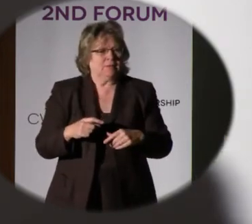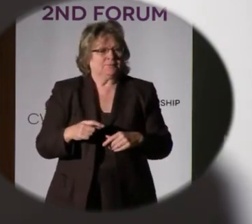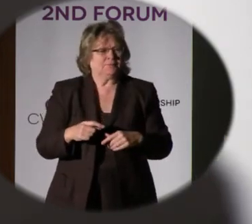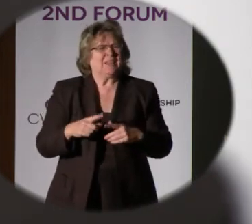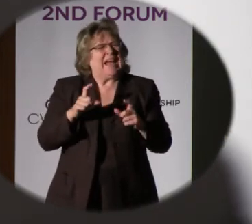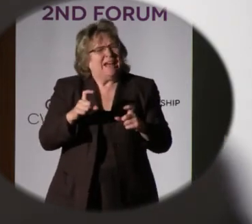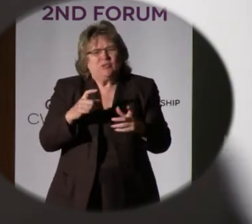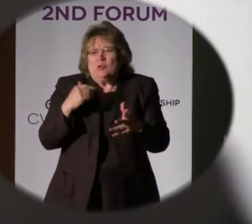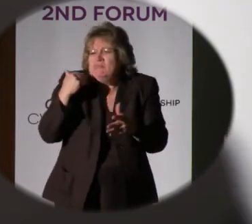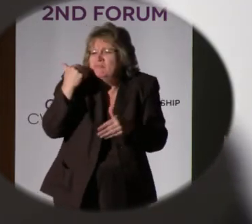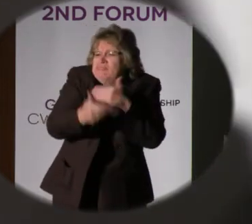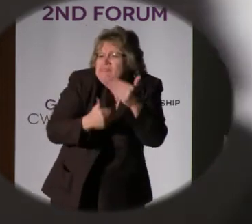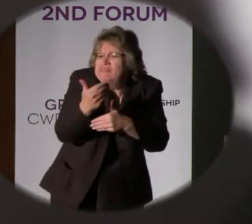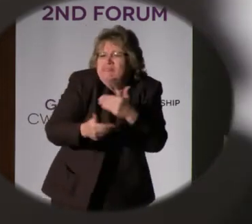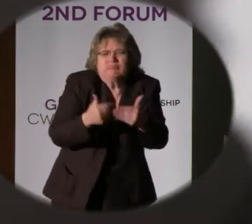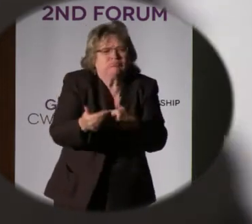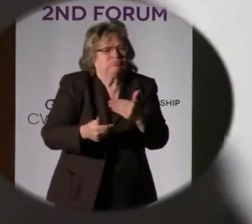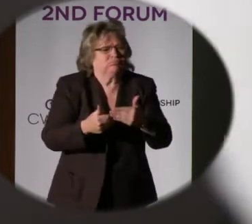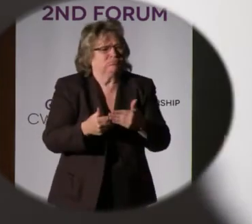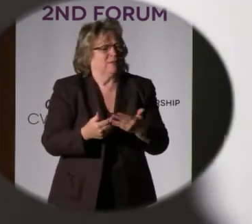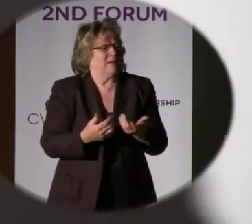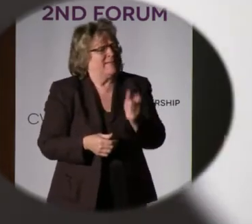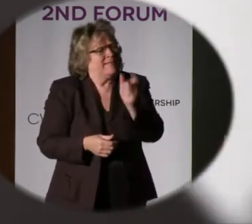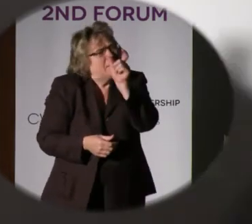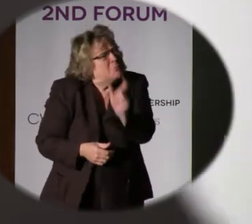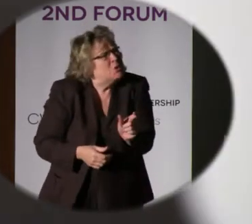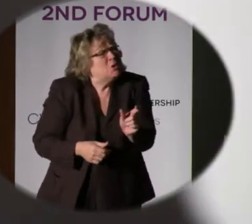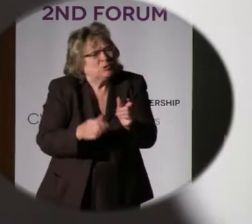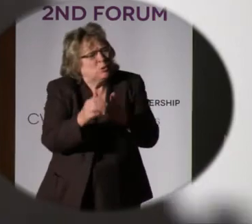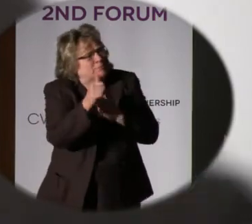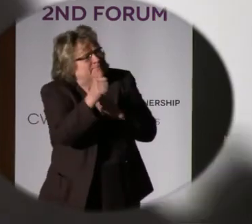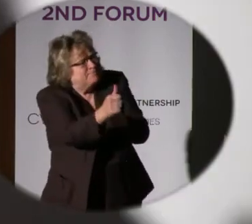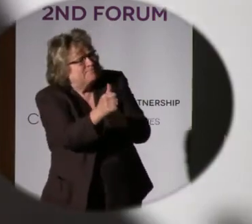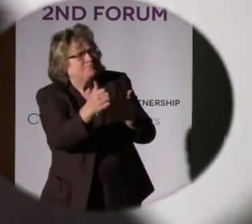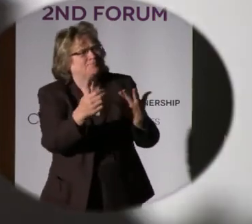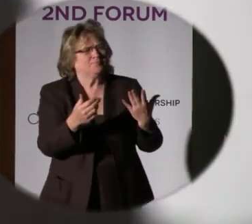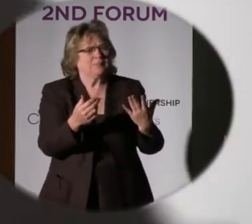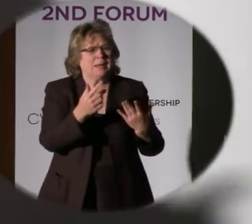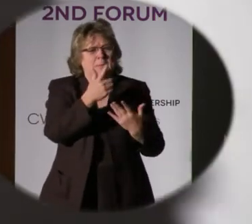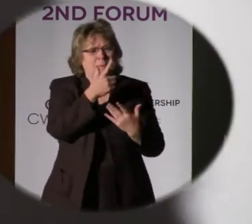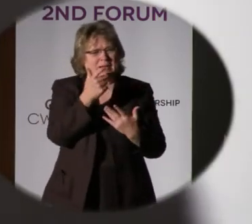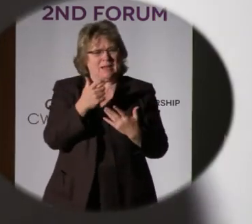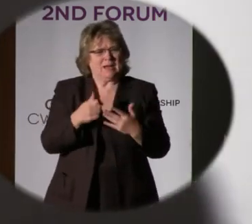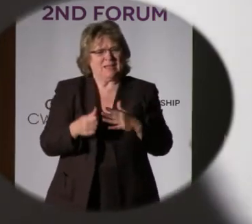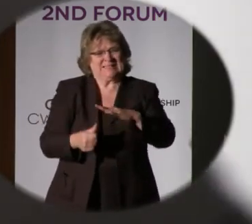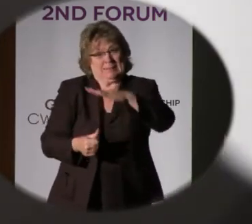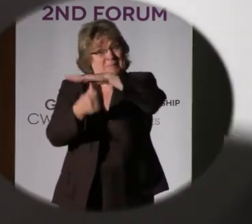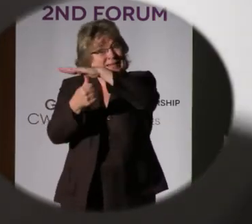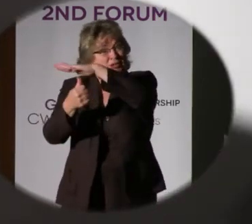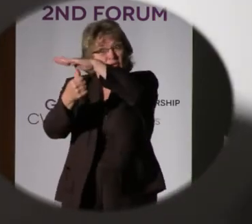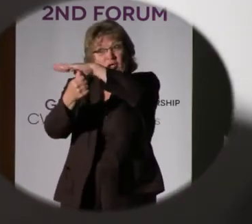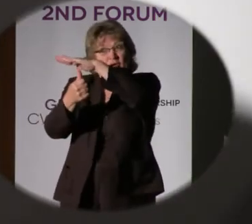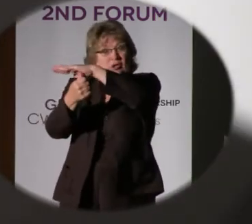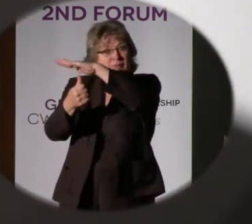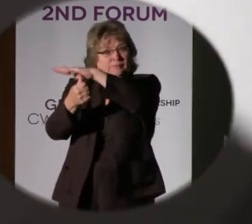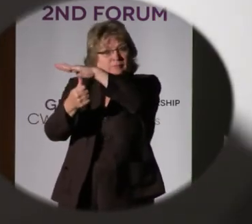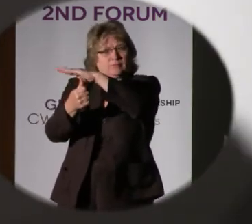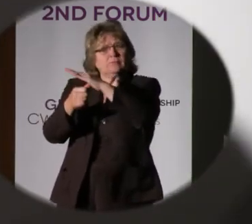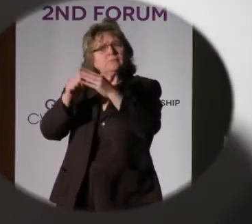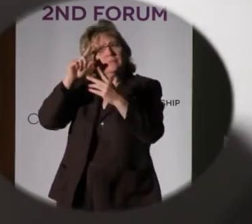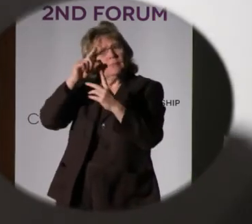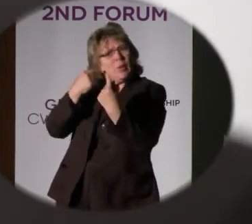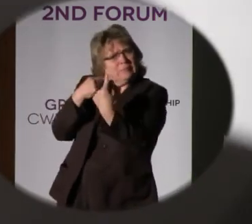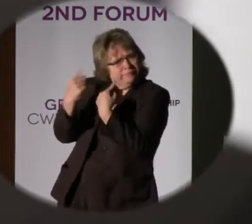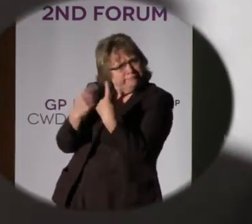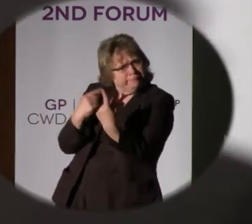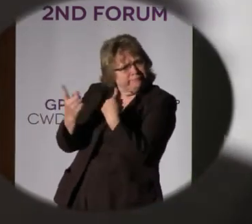supposed to be the one who is the duty bearer to give access to education to all children, when he said that they don't expect much from children with disability.